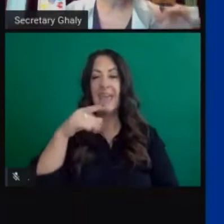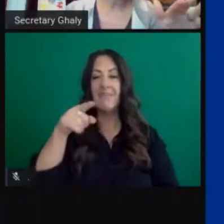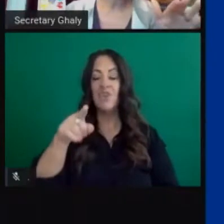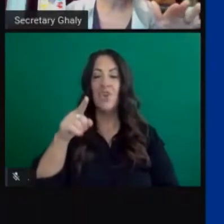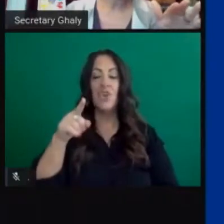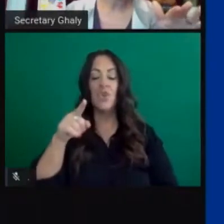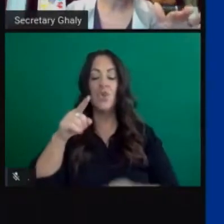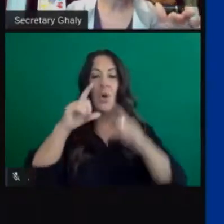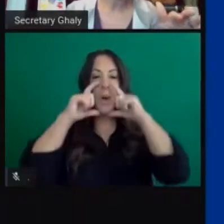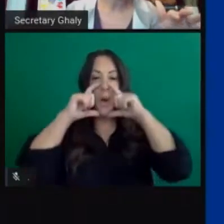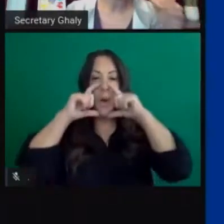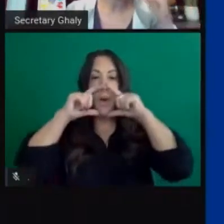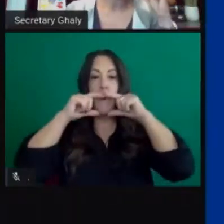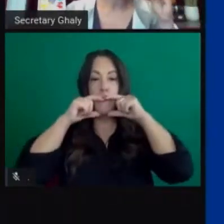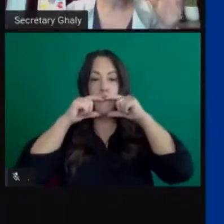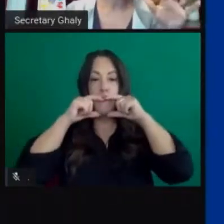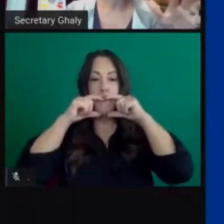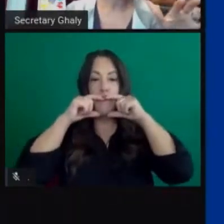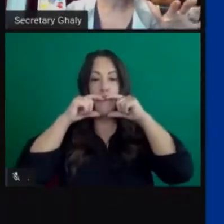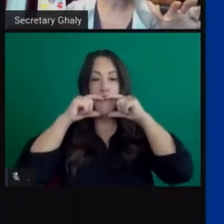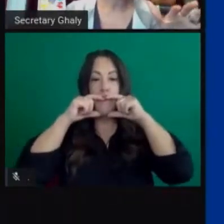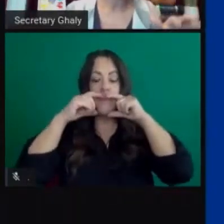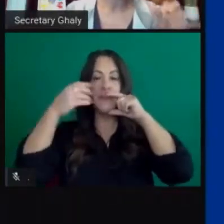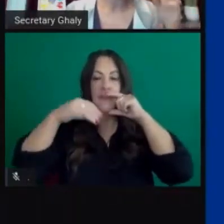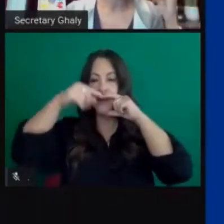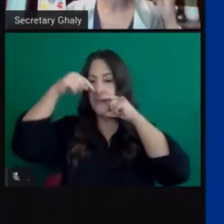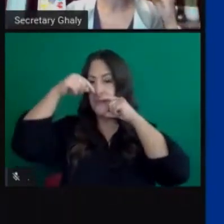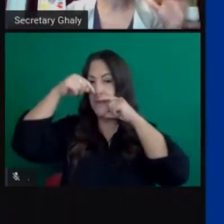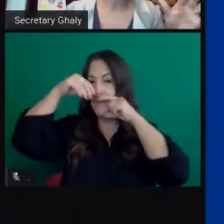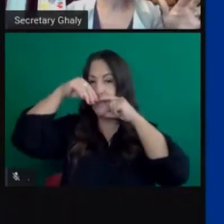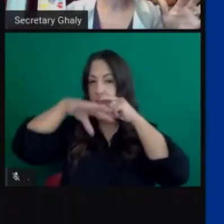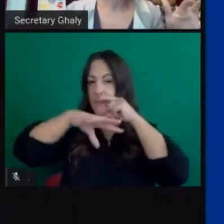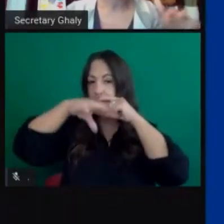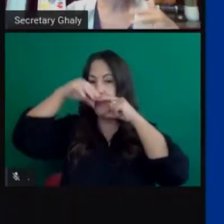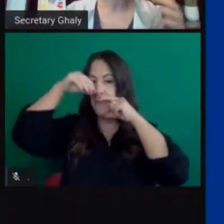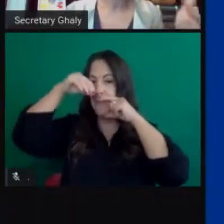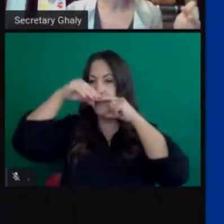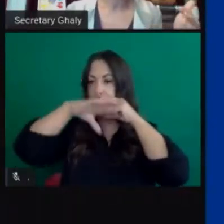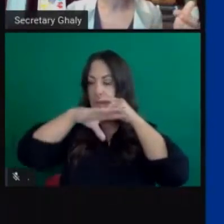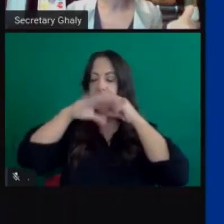can still be exhaling droplets or aerosol to each